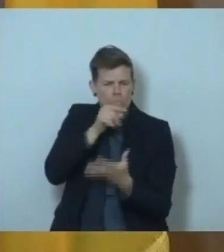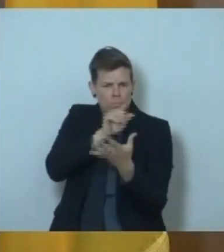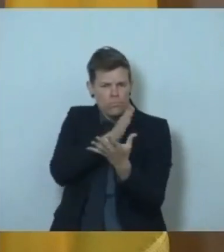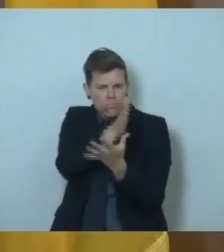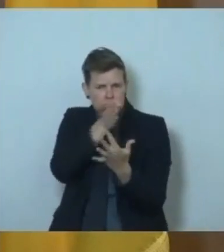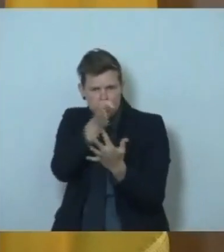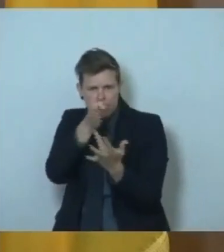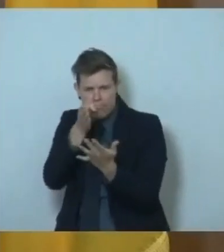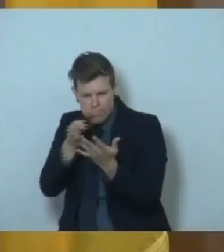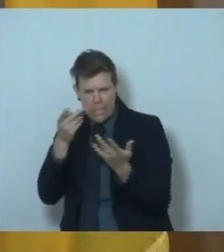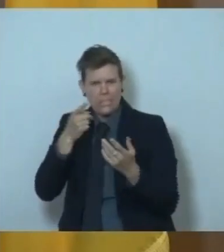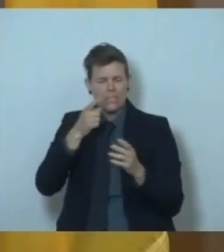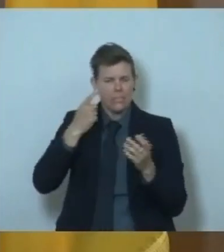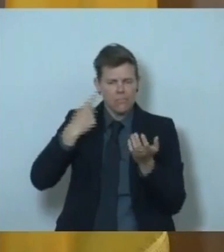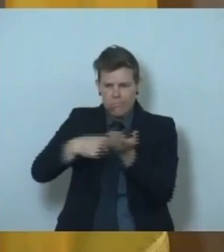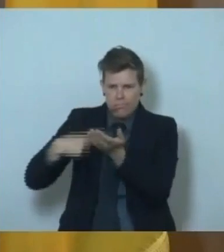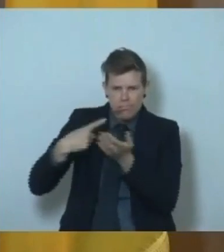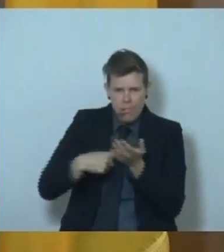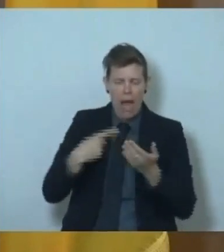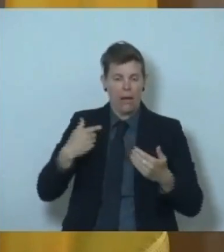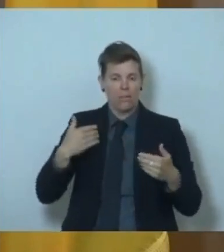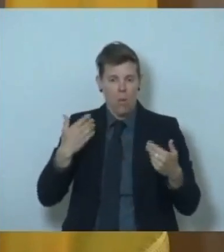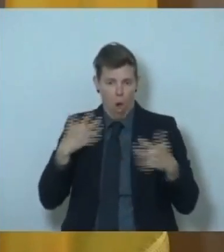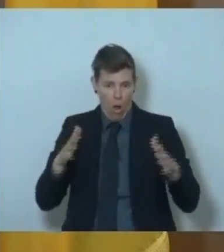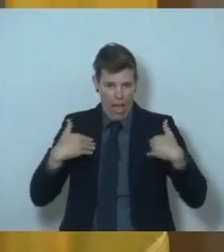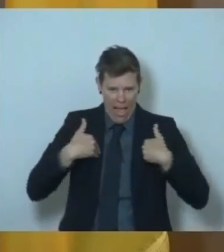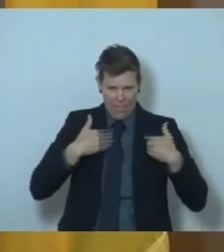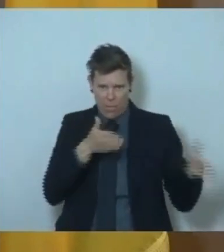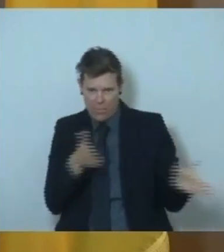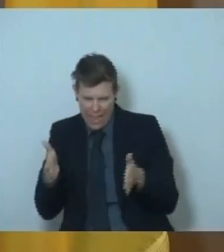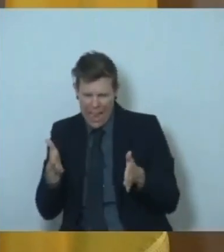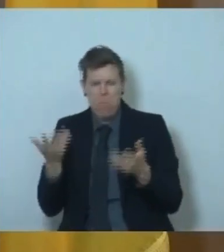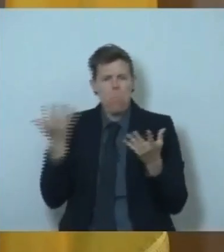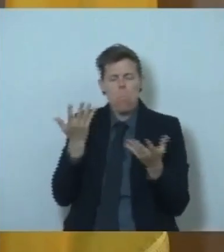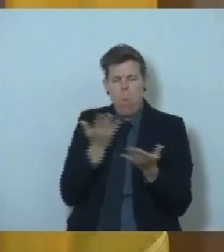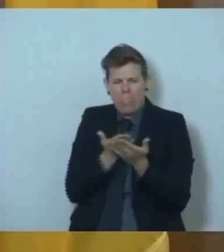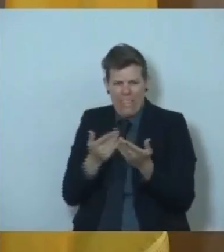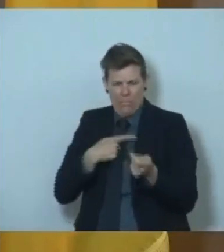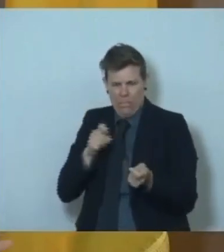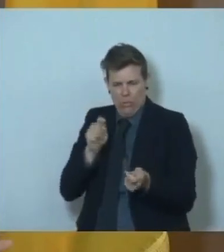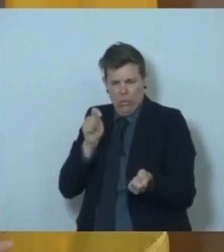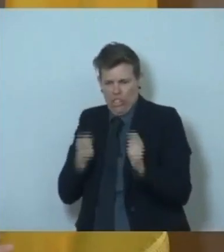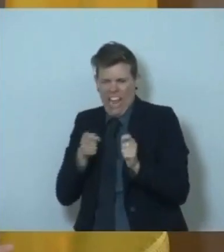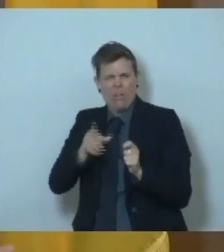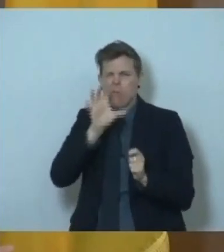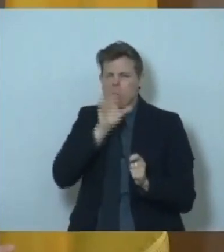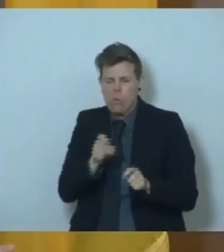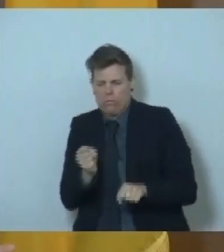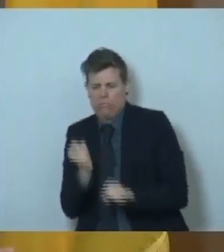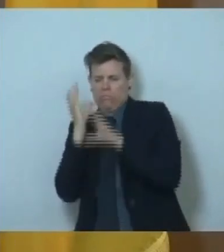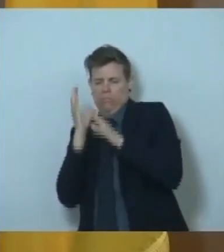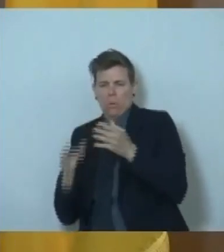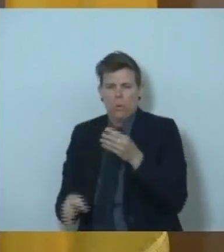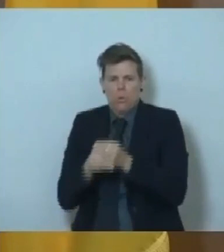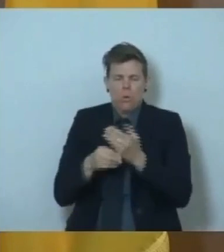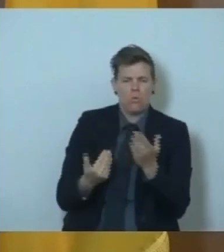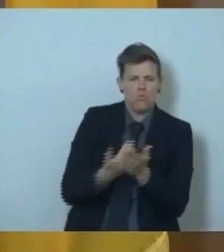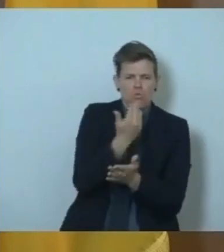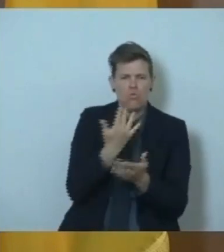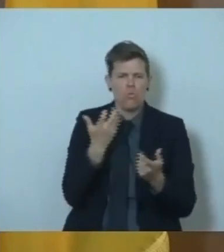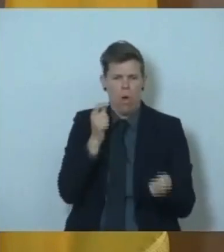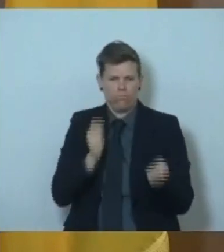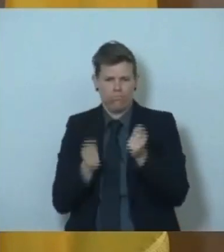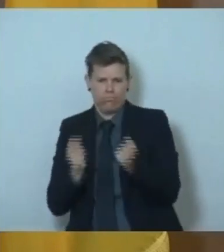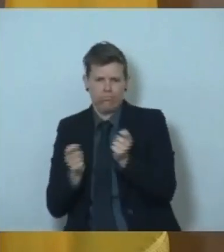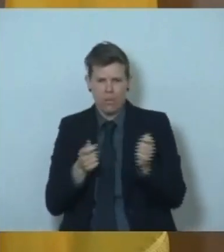place and what ought to be shifted or changed as a result. And back from mine, then I'll go to the Secretary of Health, my days